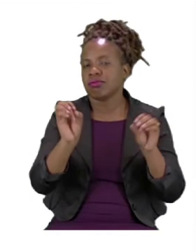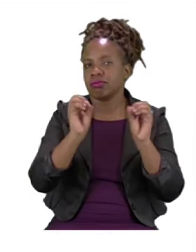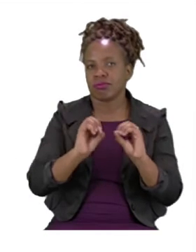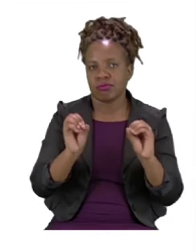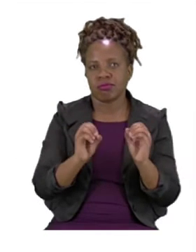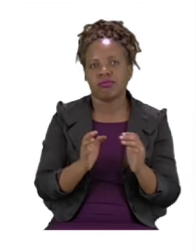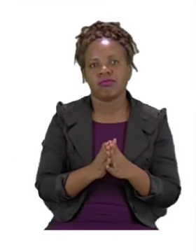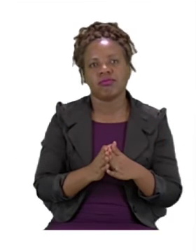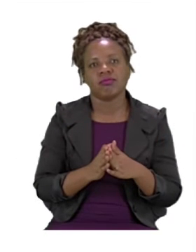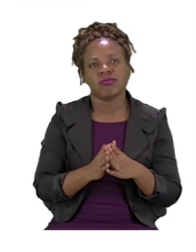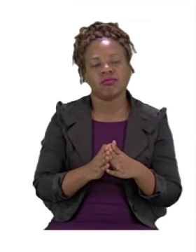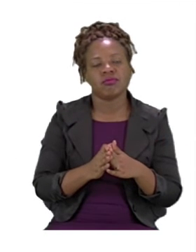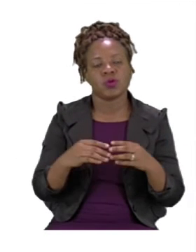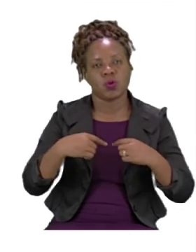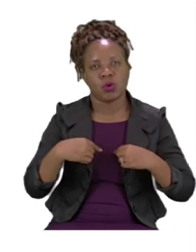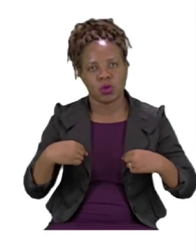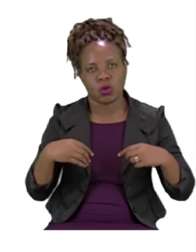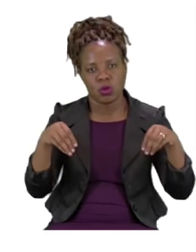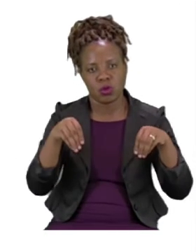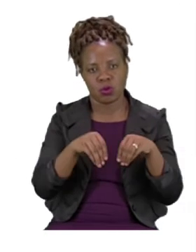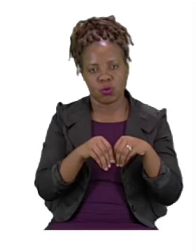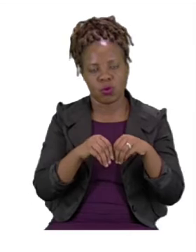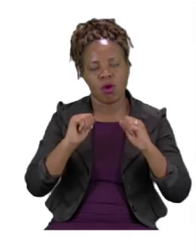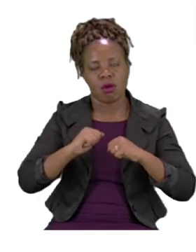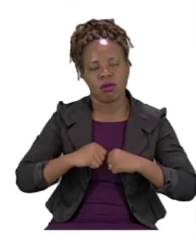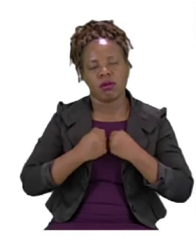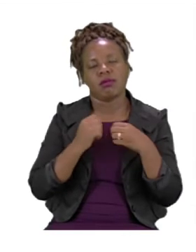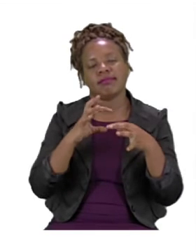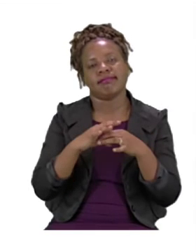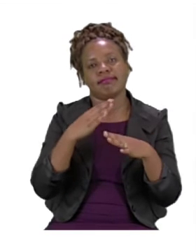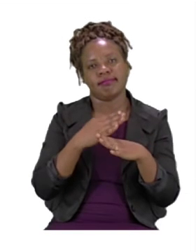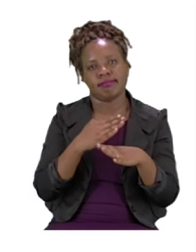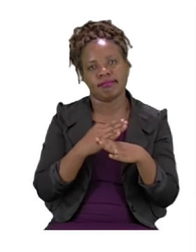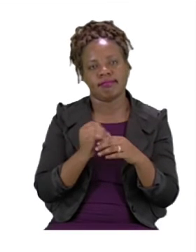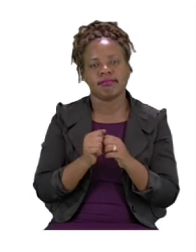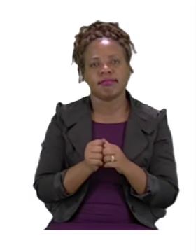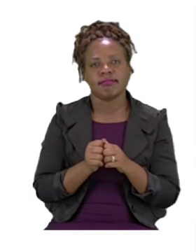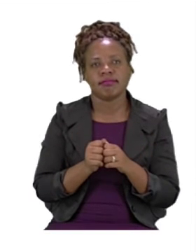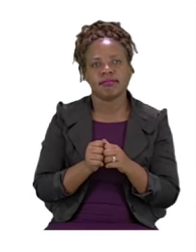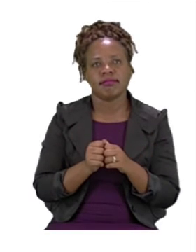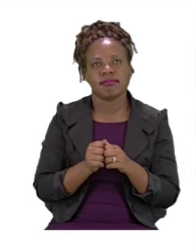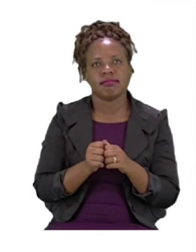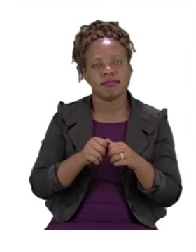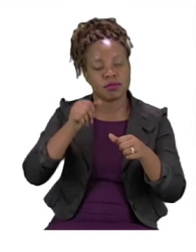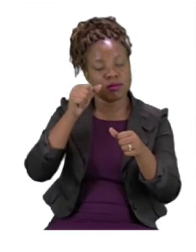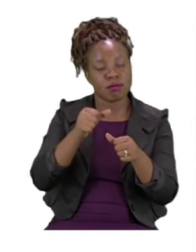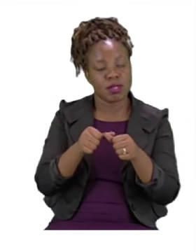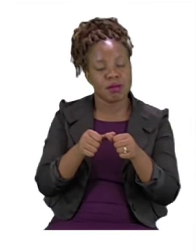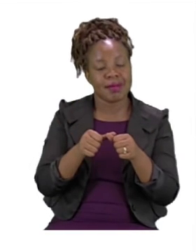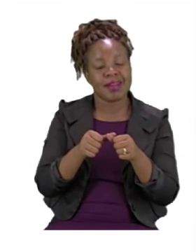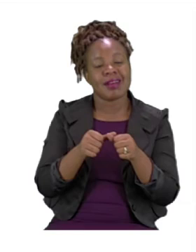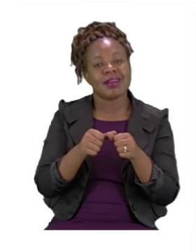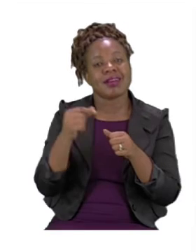do our homework. Remember grade 2s, this is present